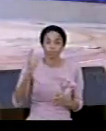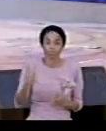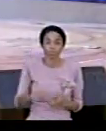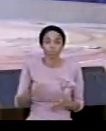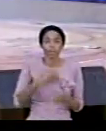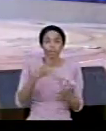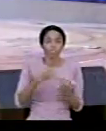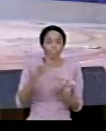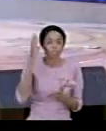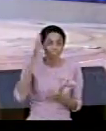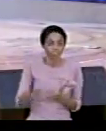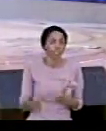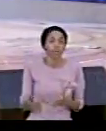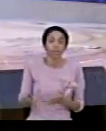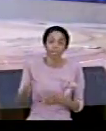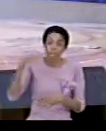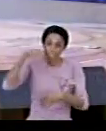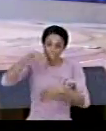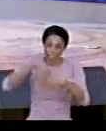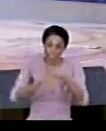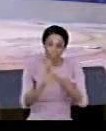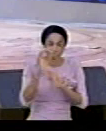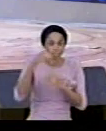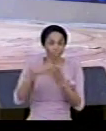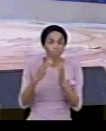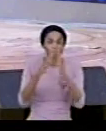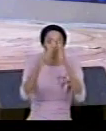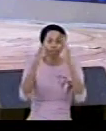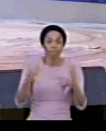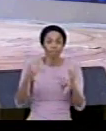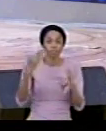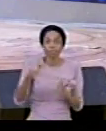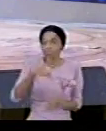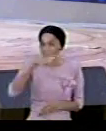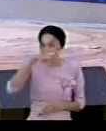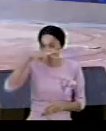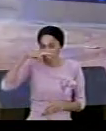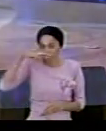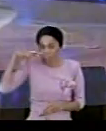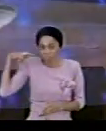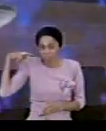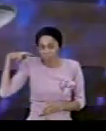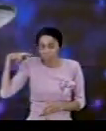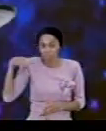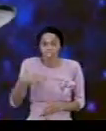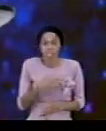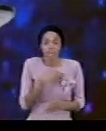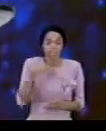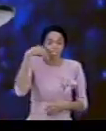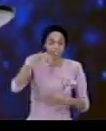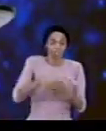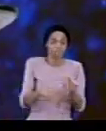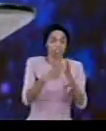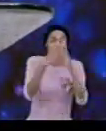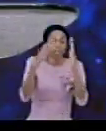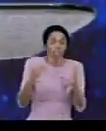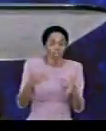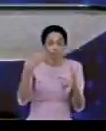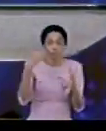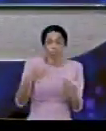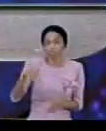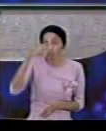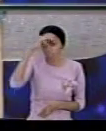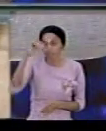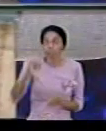enter into the house of the thief, and into the house of him